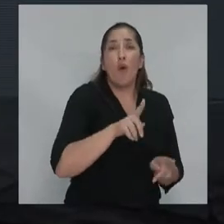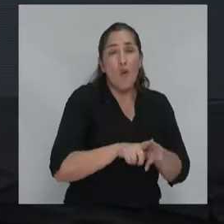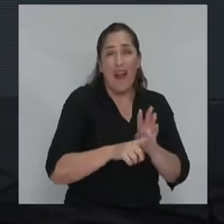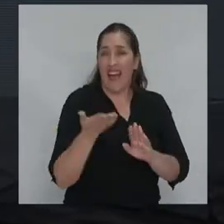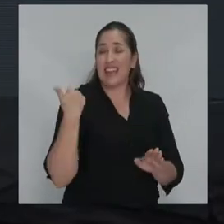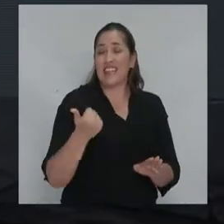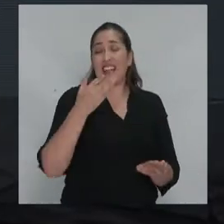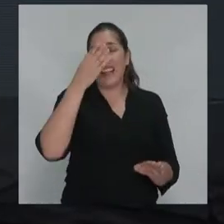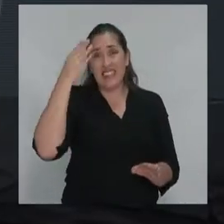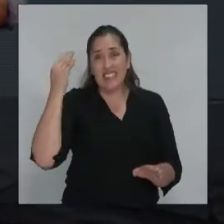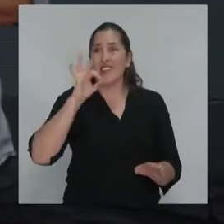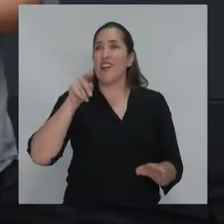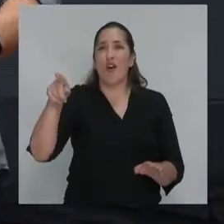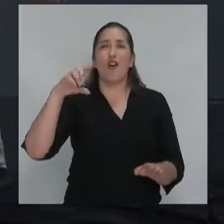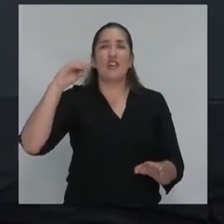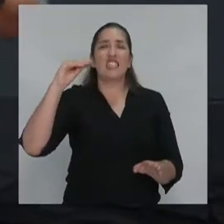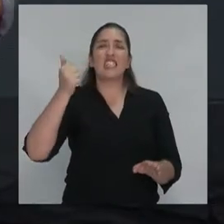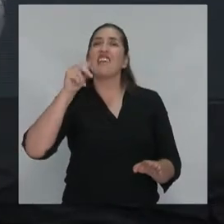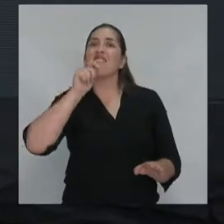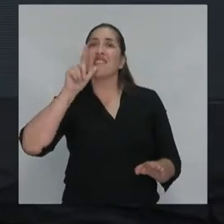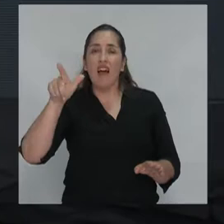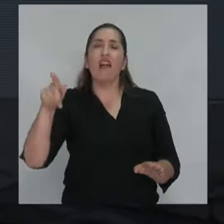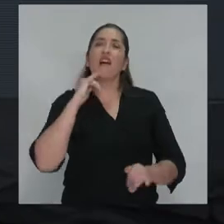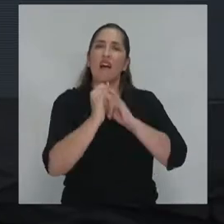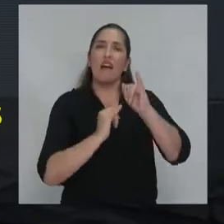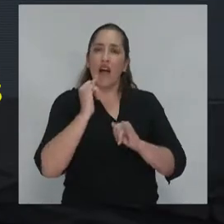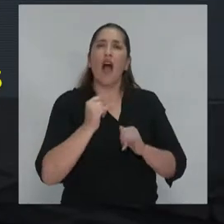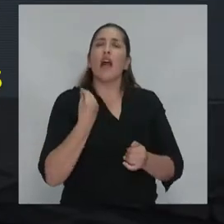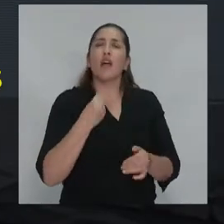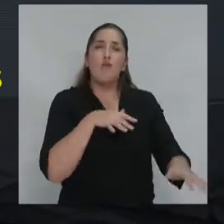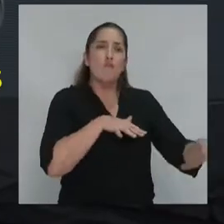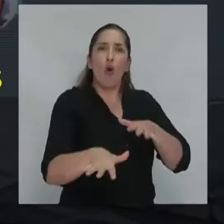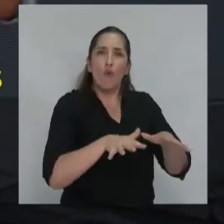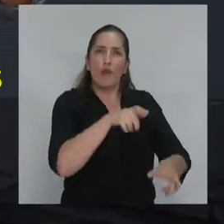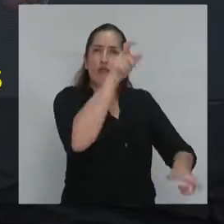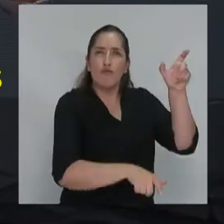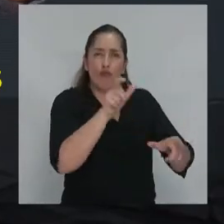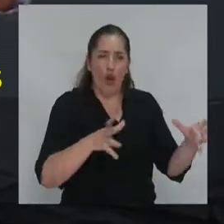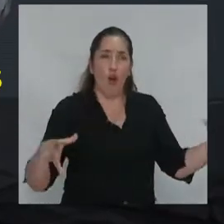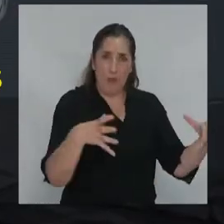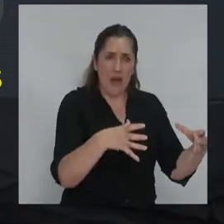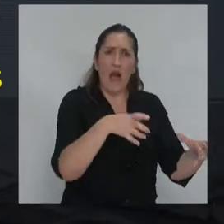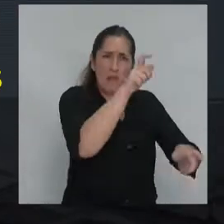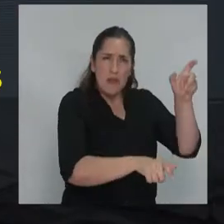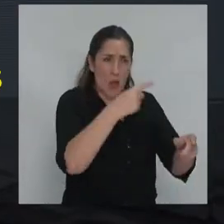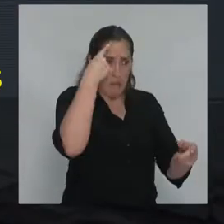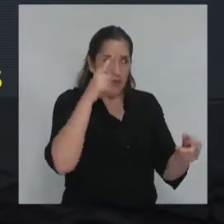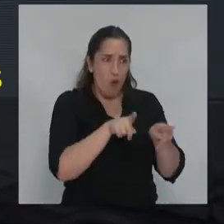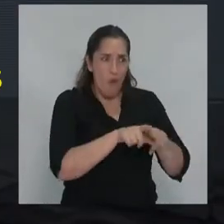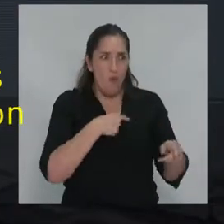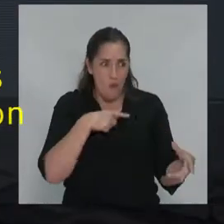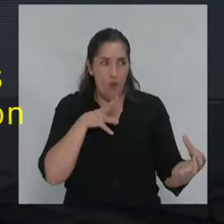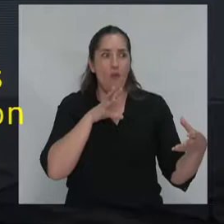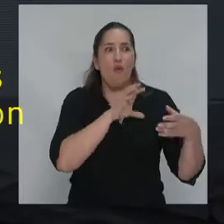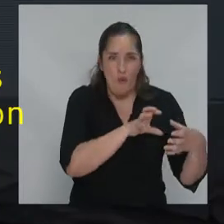movement so that we can appeal not only to the people who think like we do, but to some, a minority, but some of the people